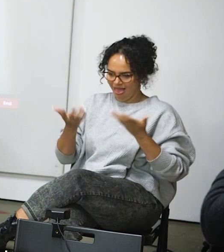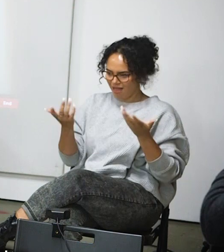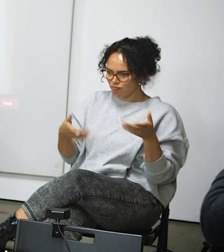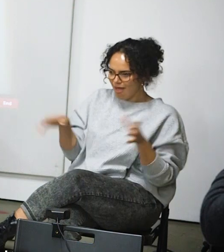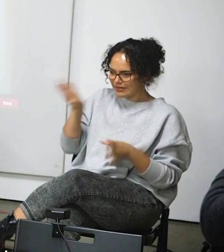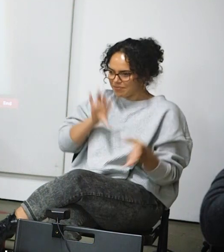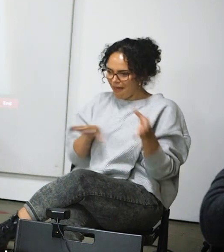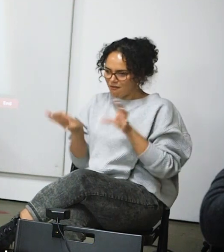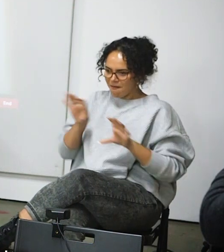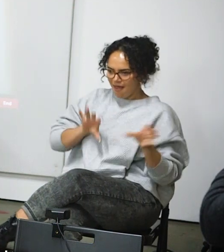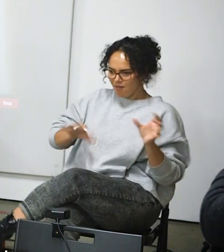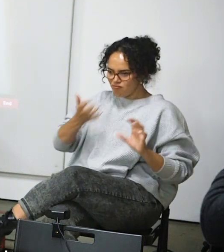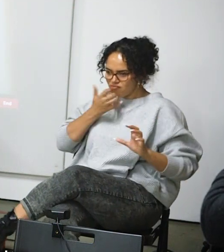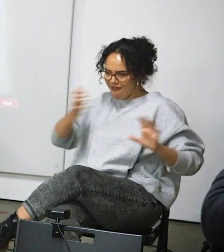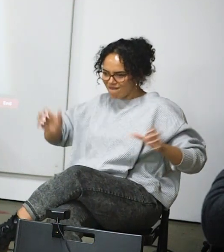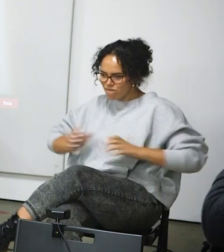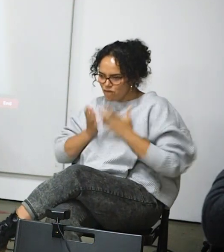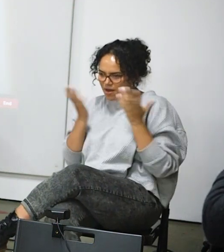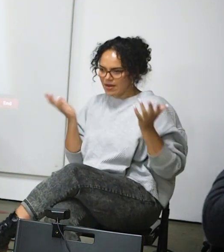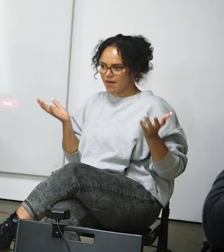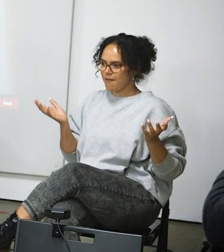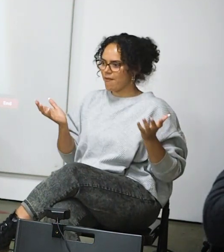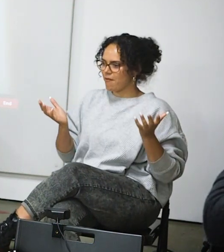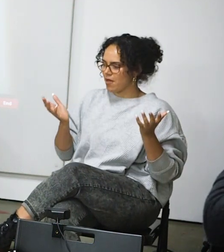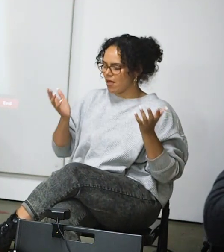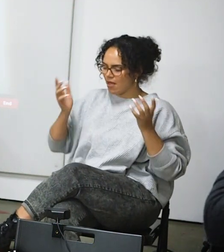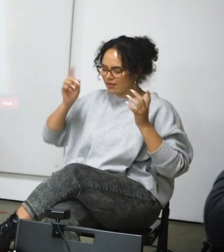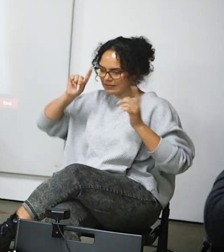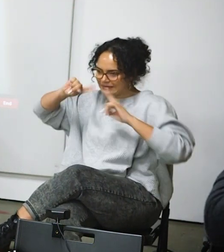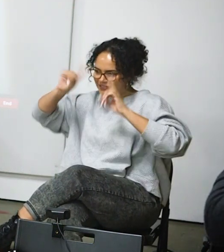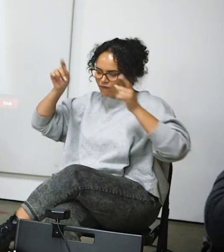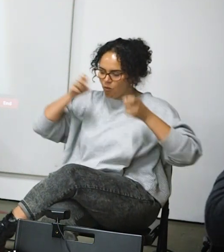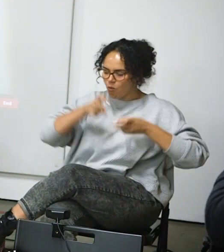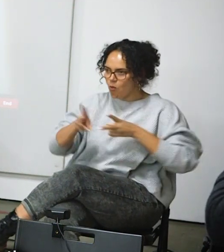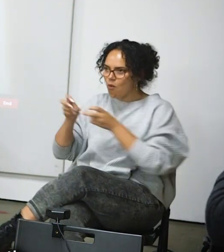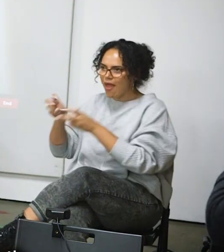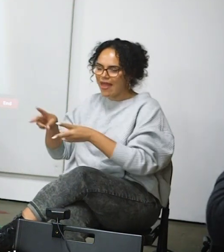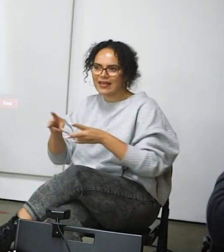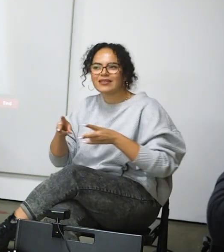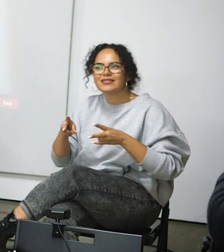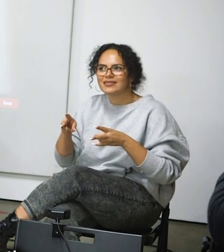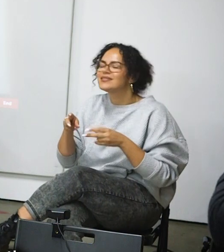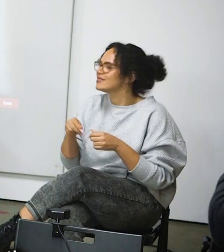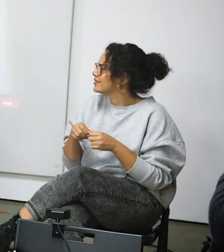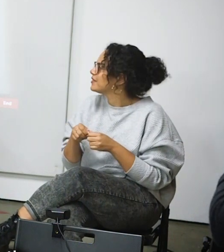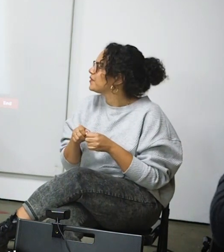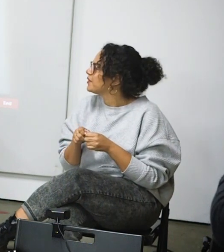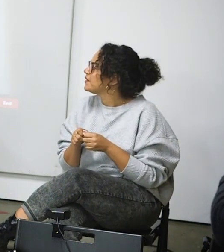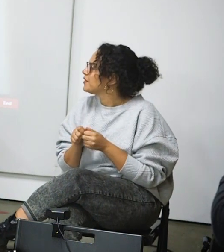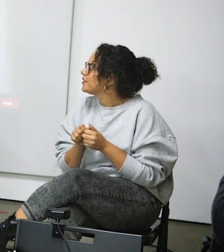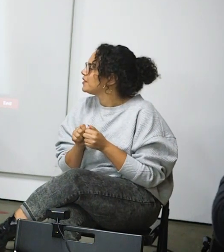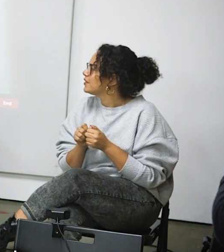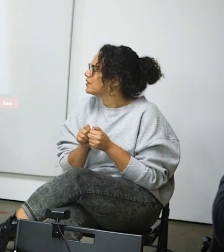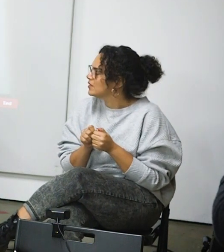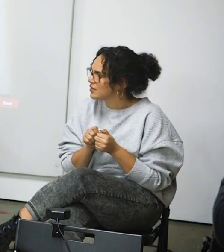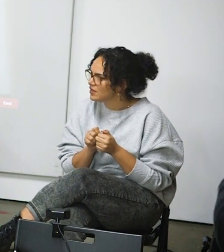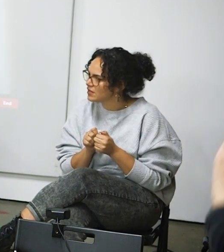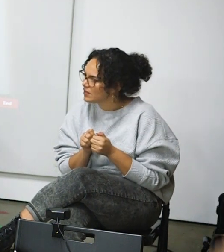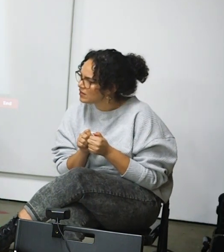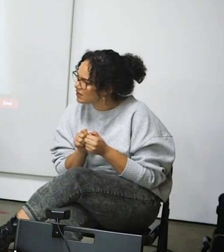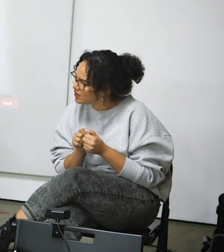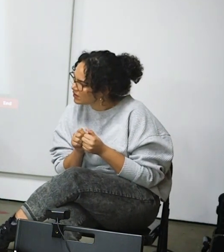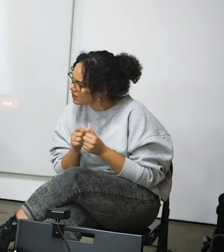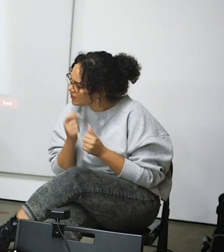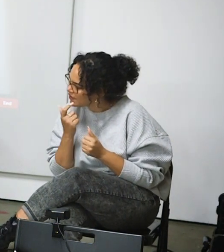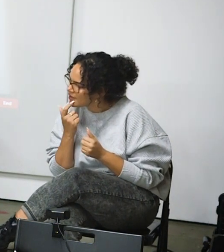and be brave with accessibility in terms of thinking about new ways to do it. I think you mentioned, Zipporah, that that's where innovation comes from, and then at the same time, Sohei spoke